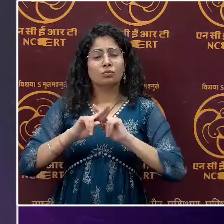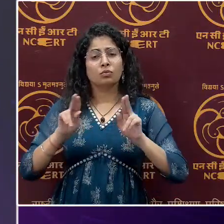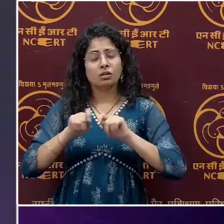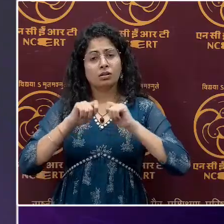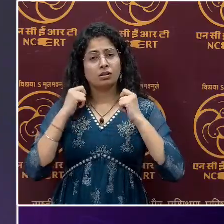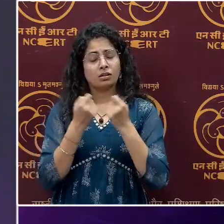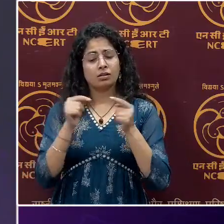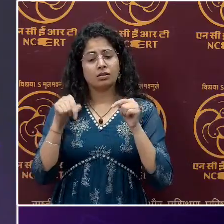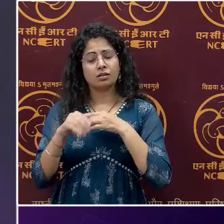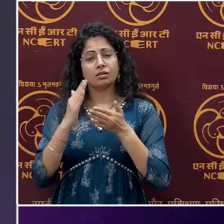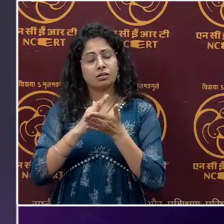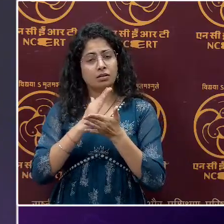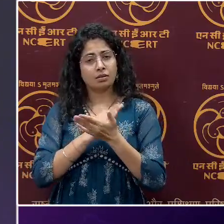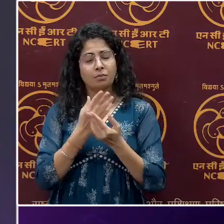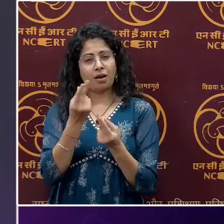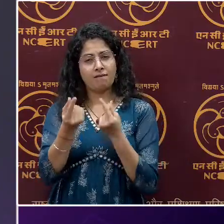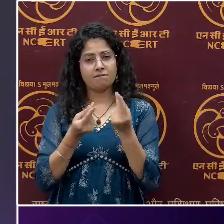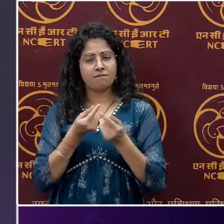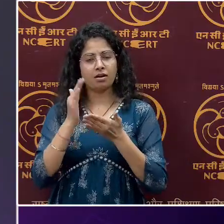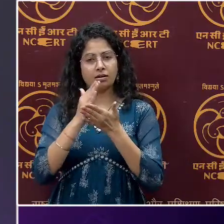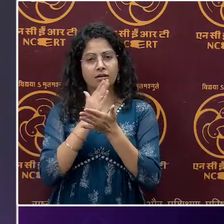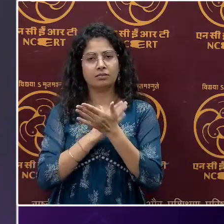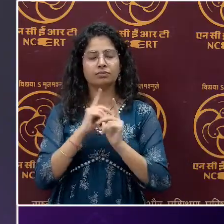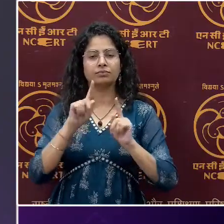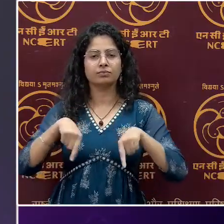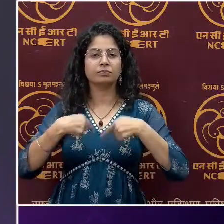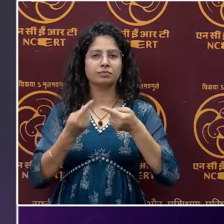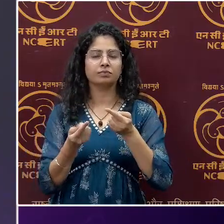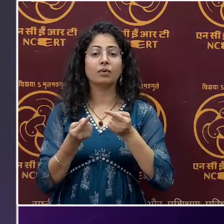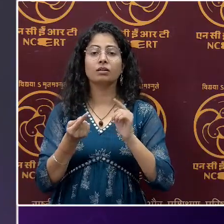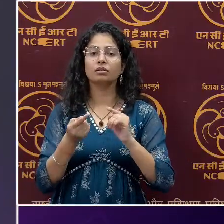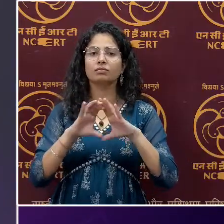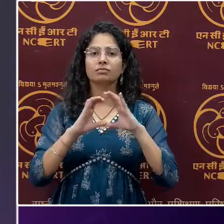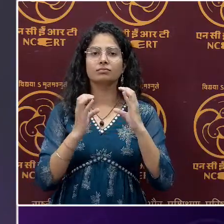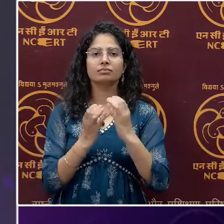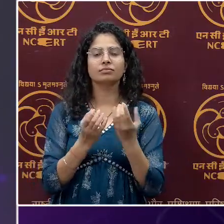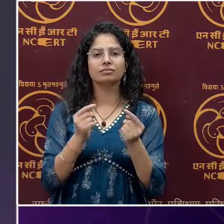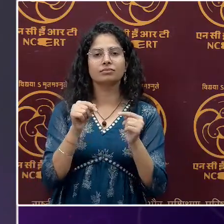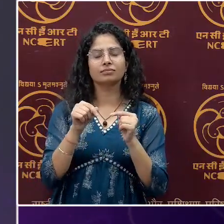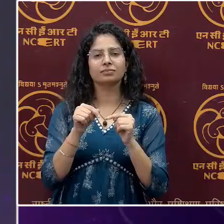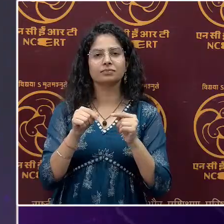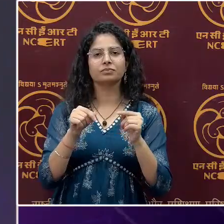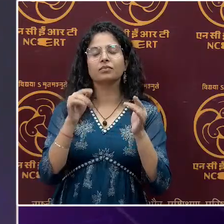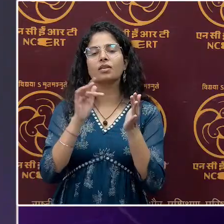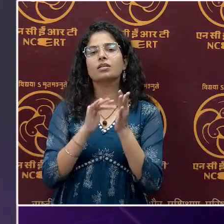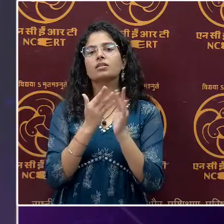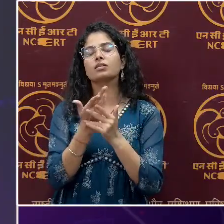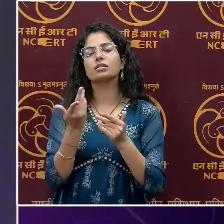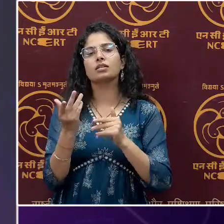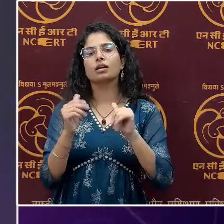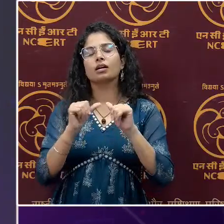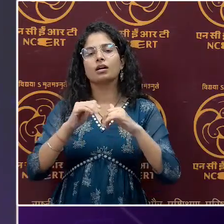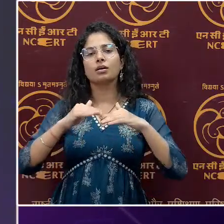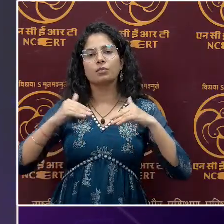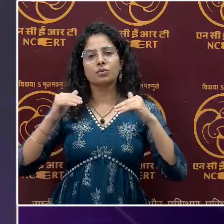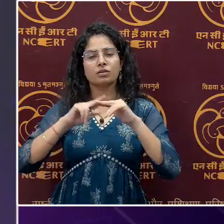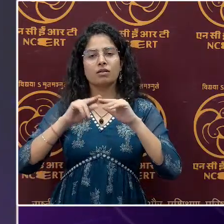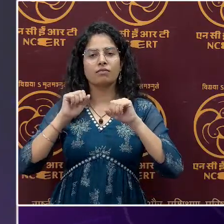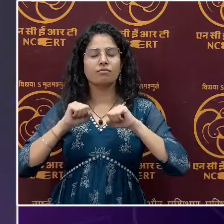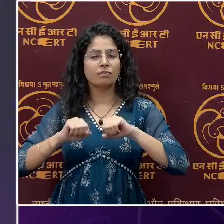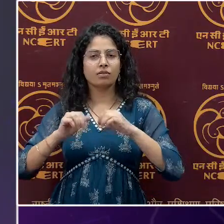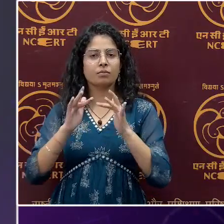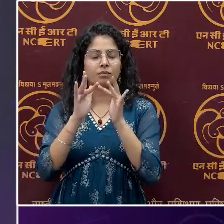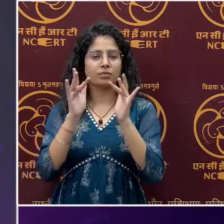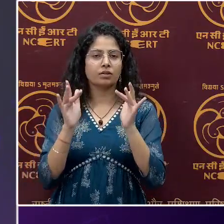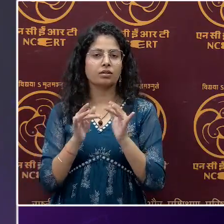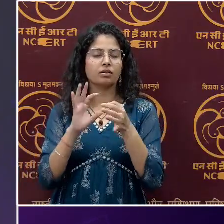this session. Now let me give you quick updates regarding the textbooks. They are available on Amazon, Flipkart and NCERT website for grade